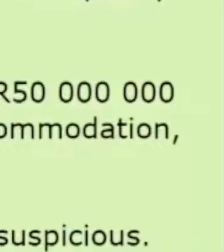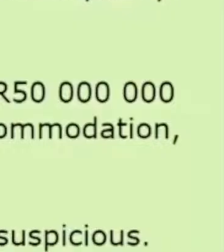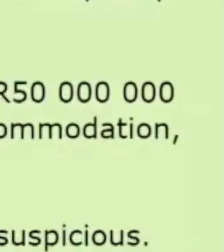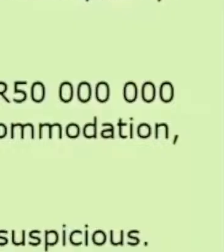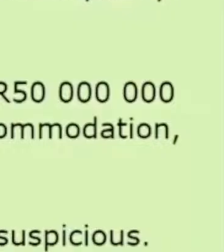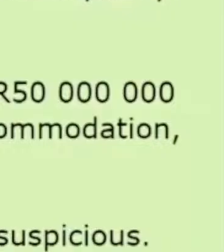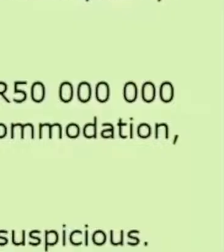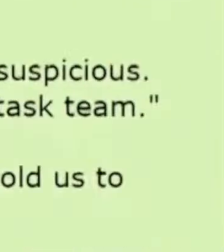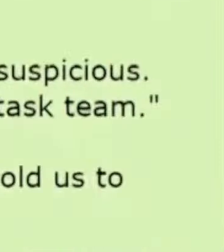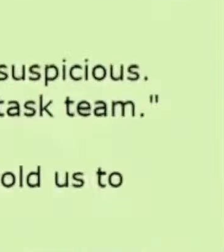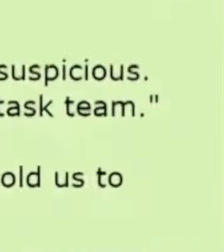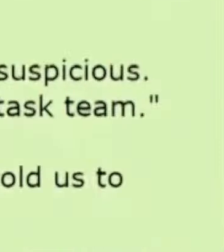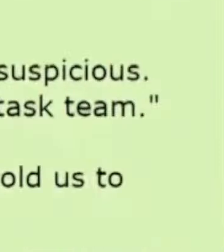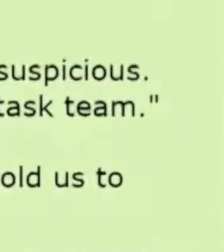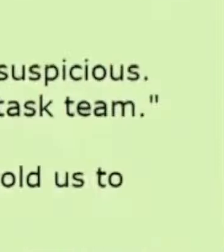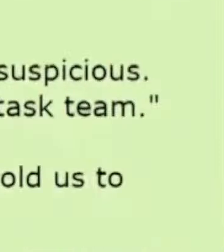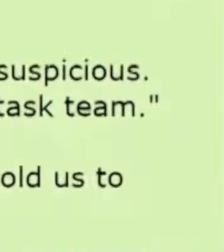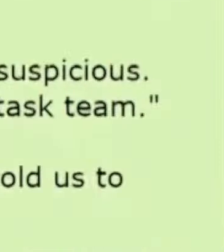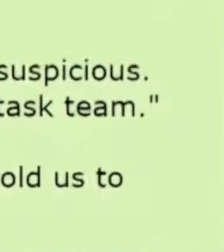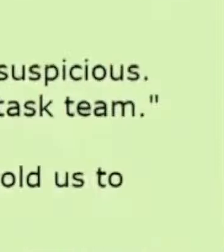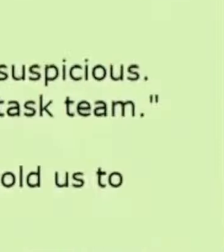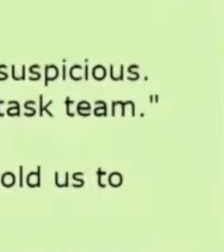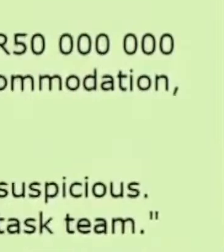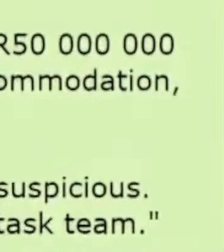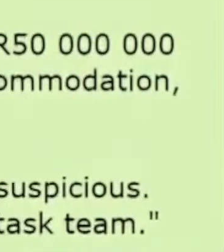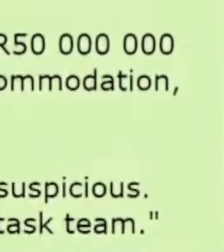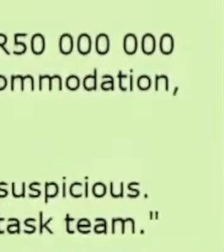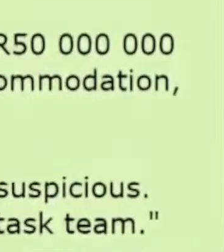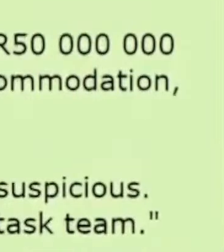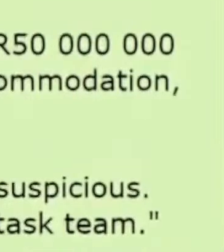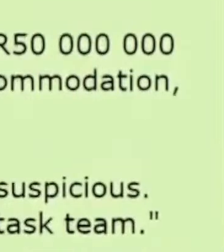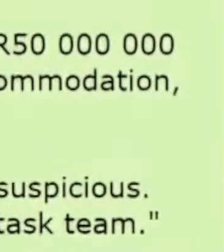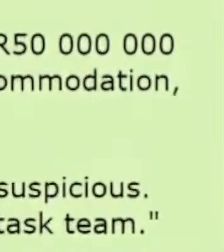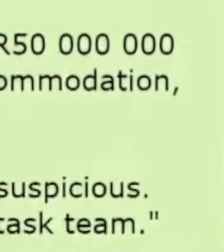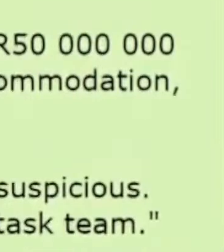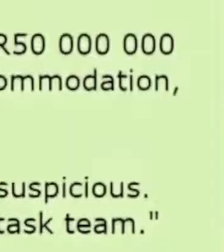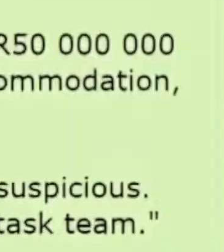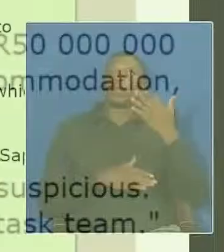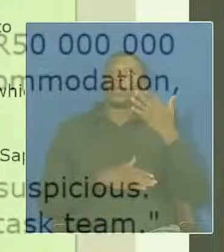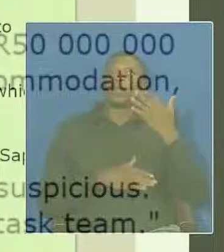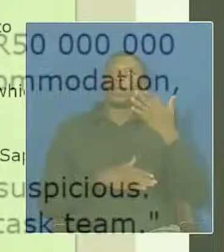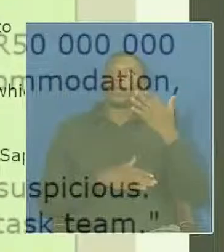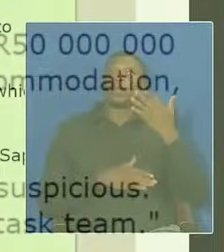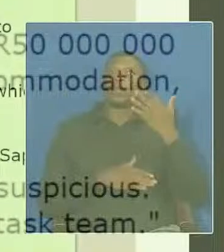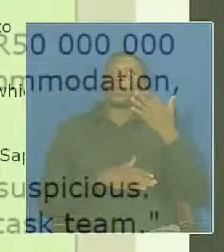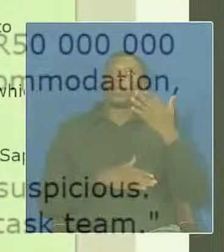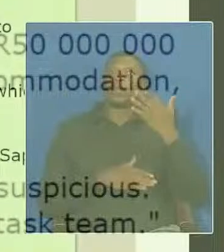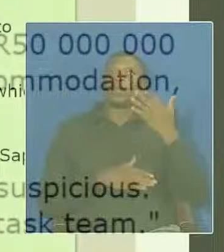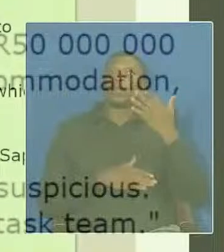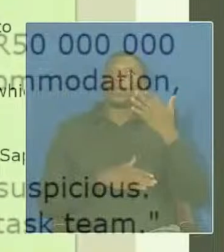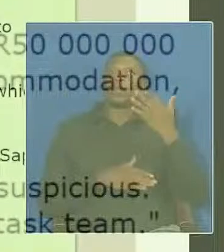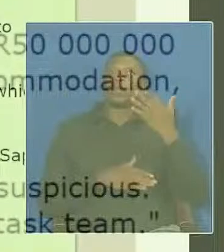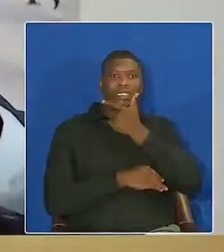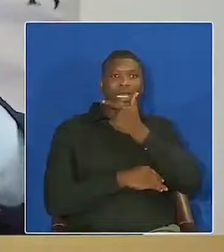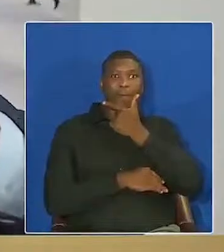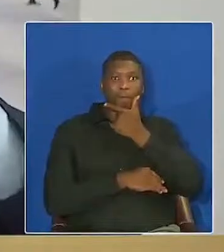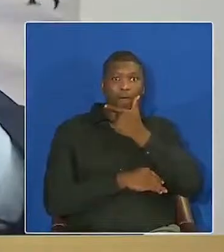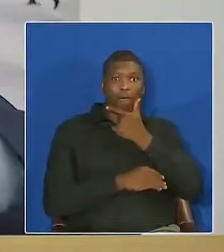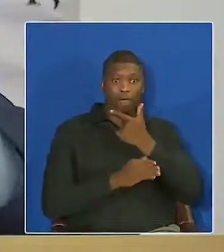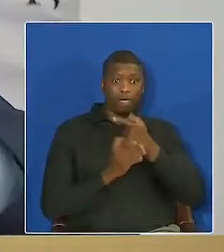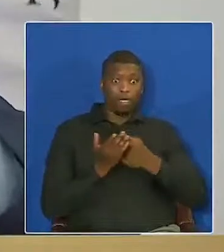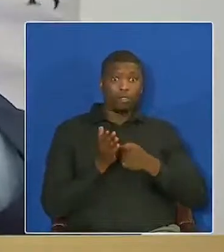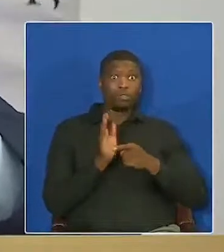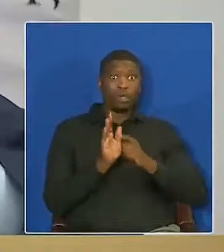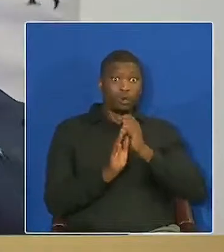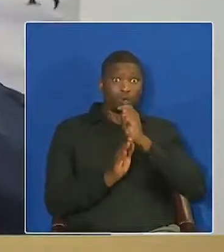this misinformation that started from the 31st of December, that in any misinformation, they should